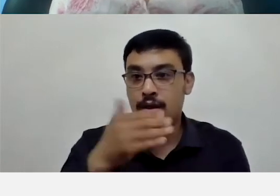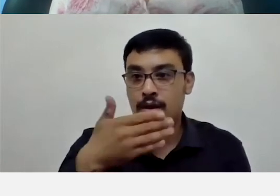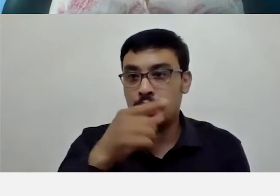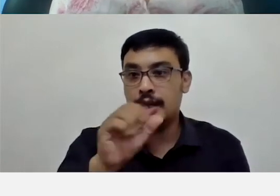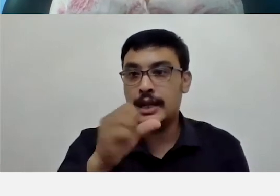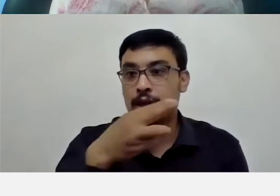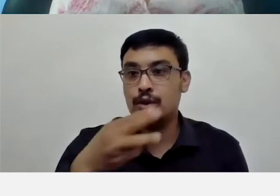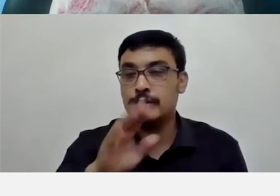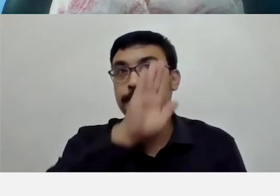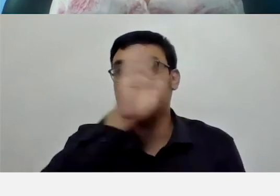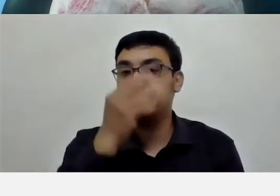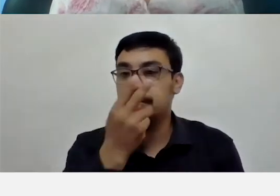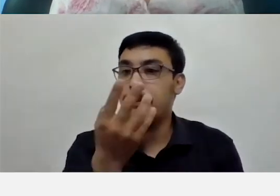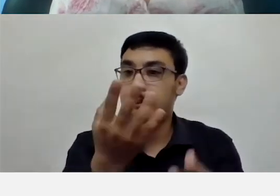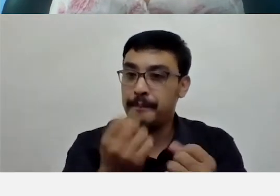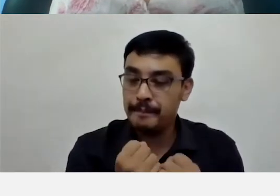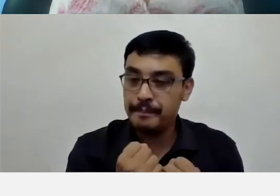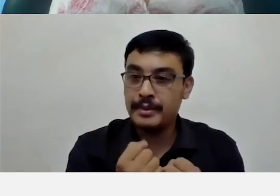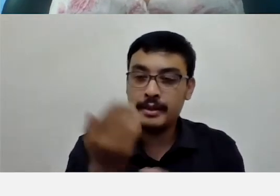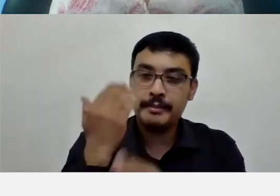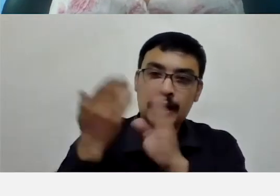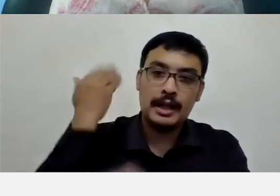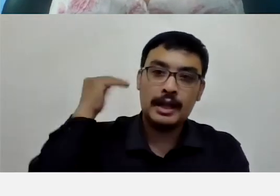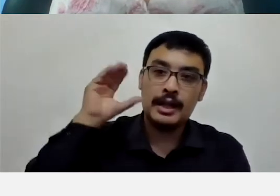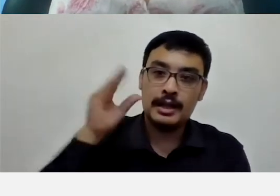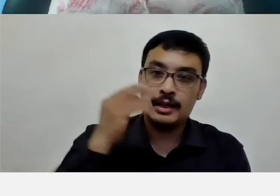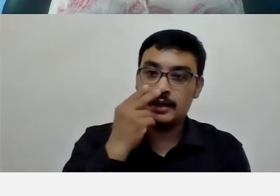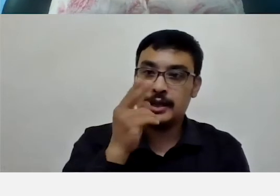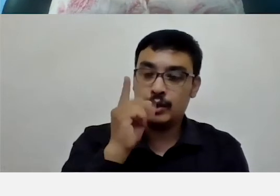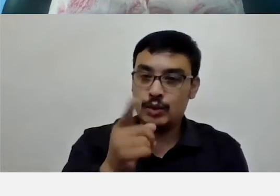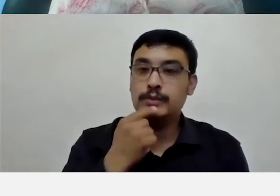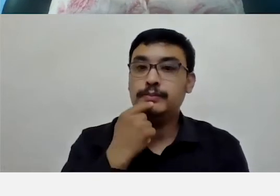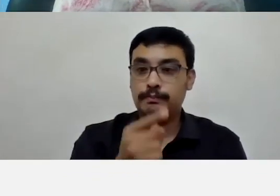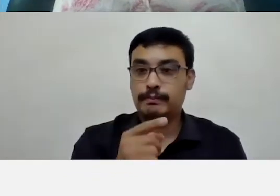So to go back the history of the Taleju,